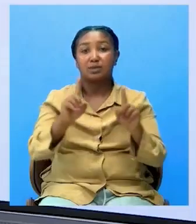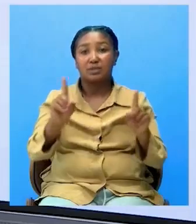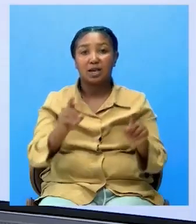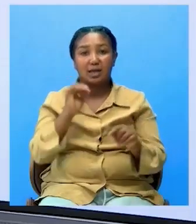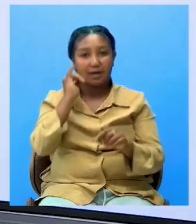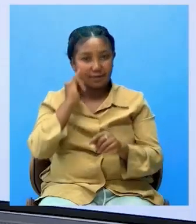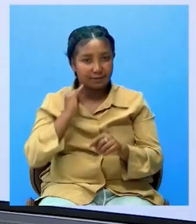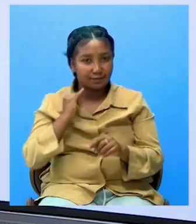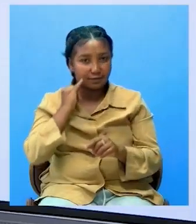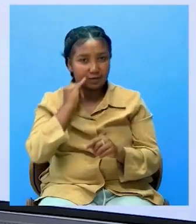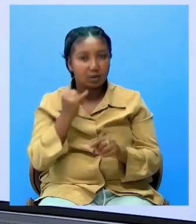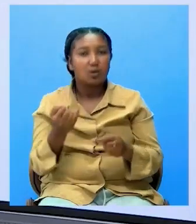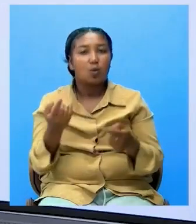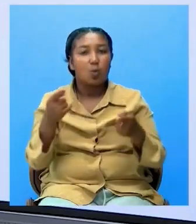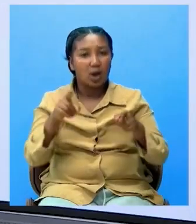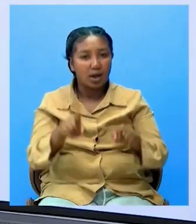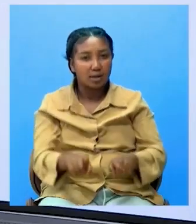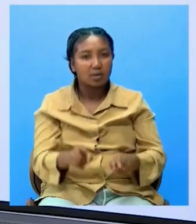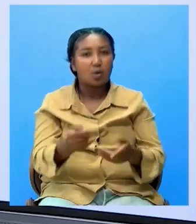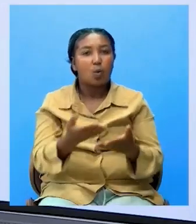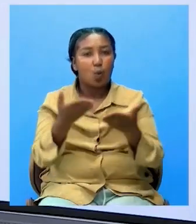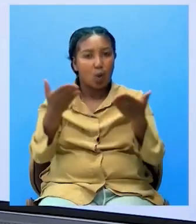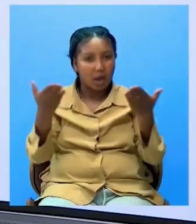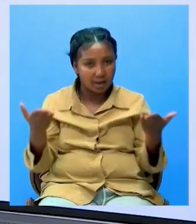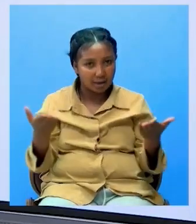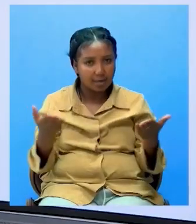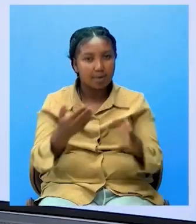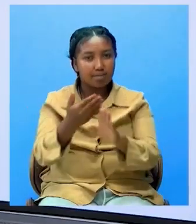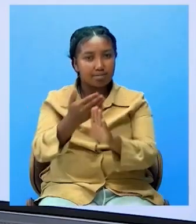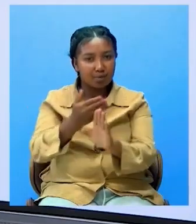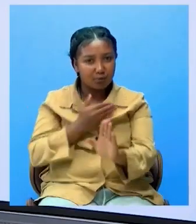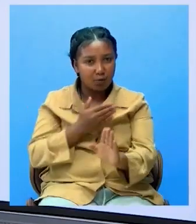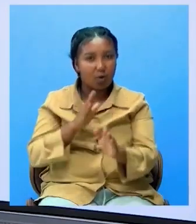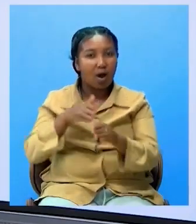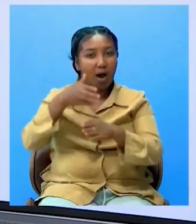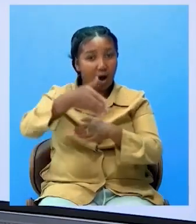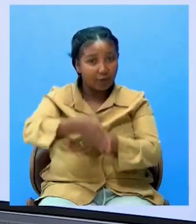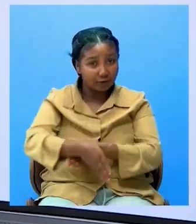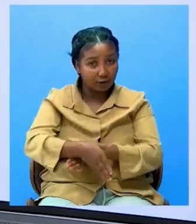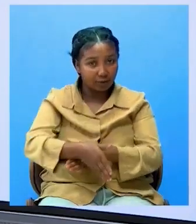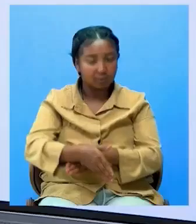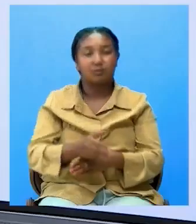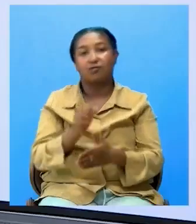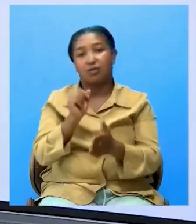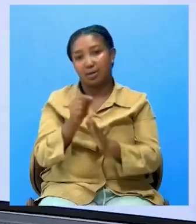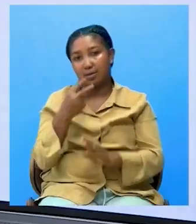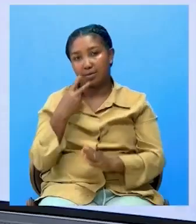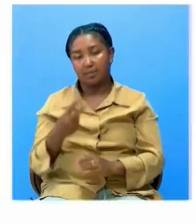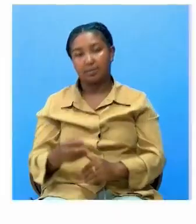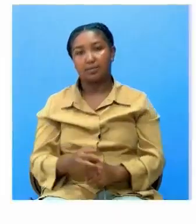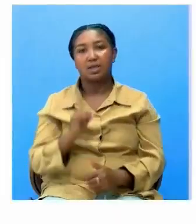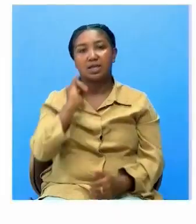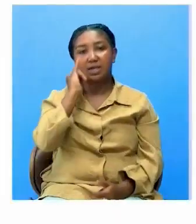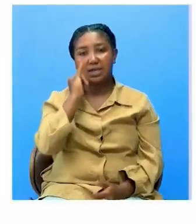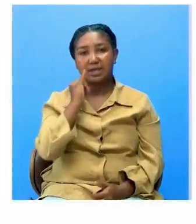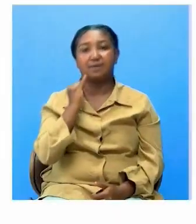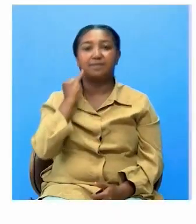if, when, where, before, after, and so forth. Okay. For example, if